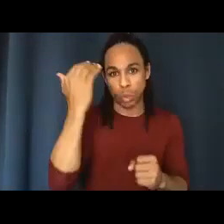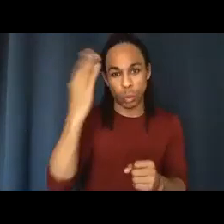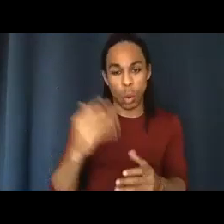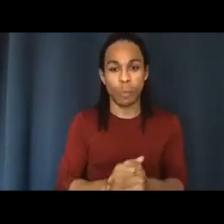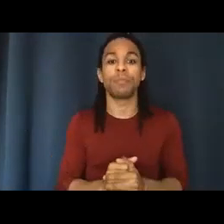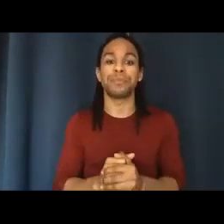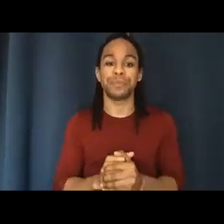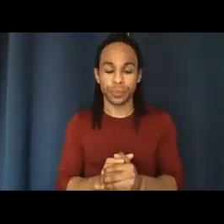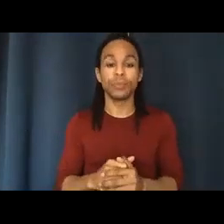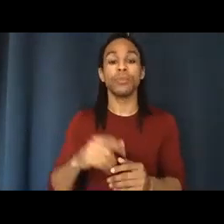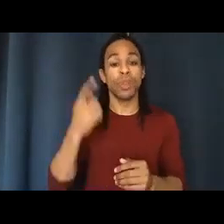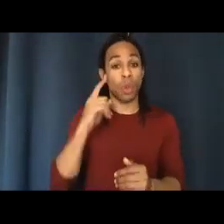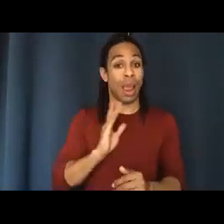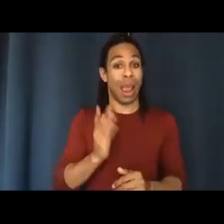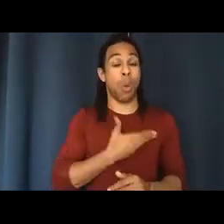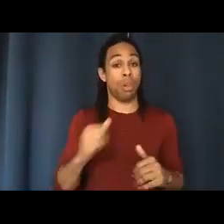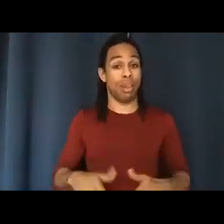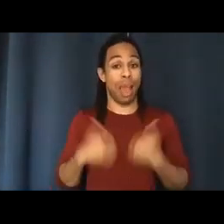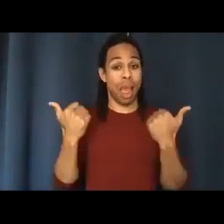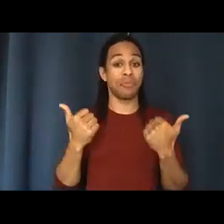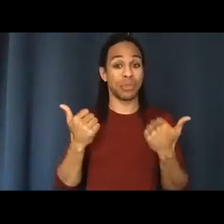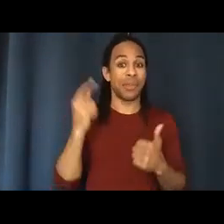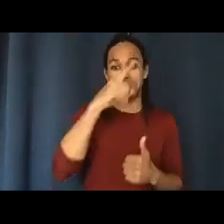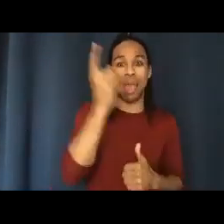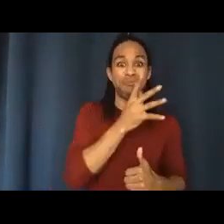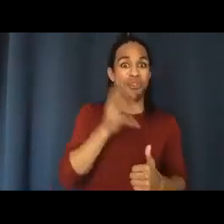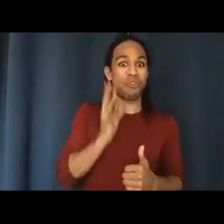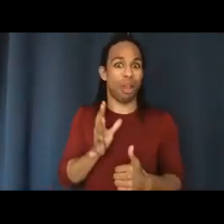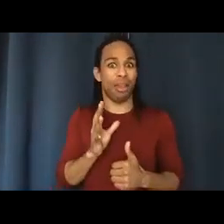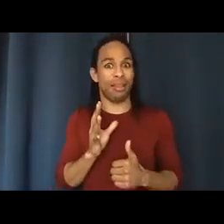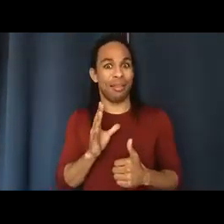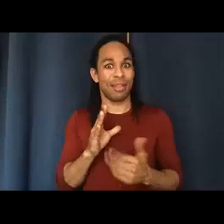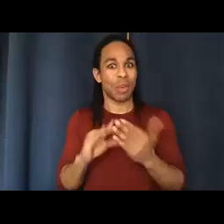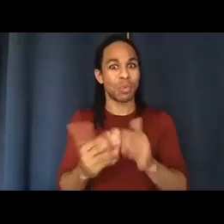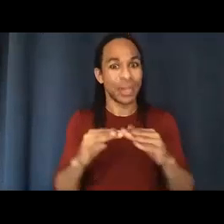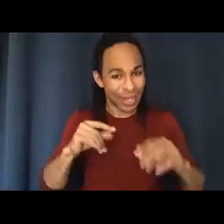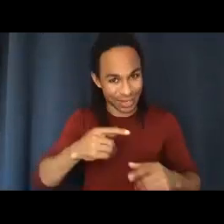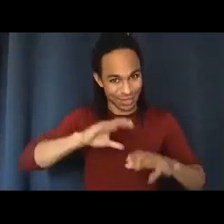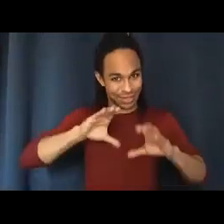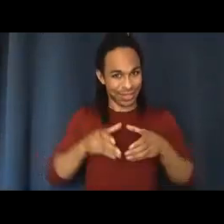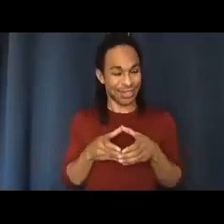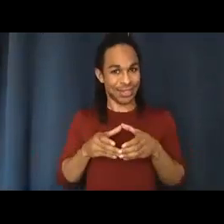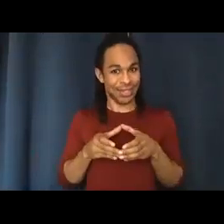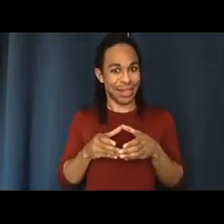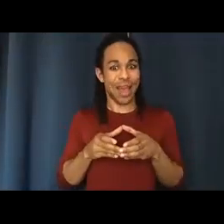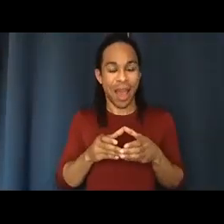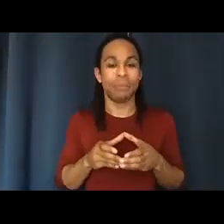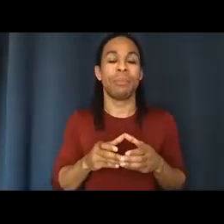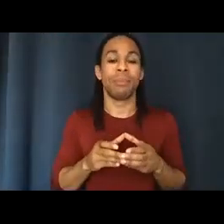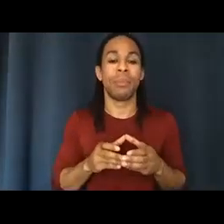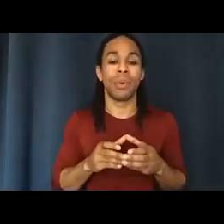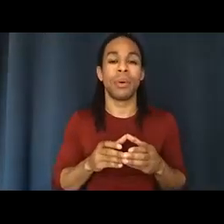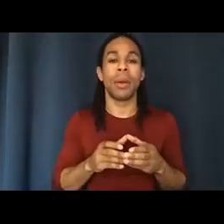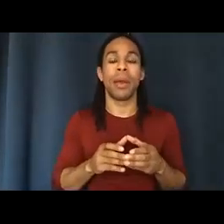come as a manner of demonstrating a reality that has already been quite clear and